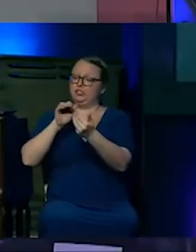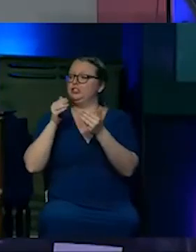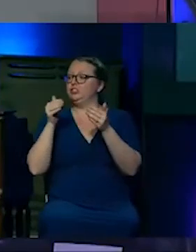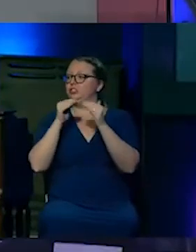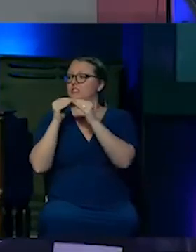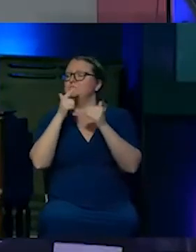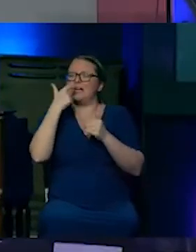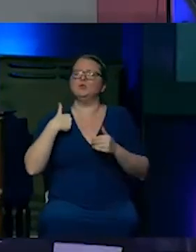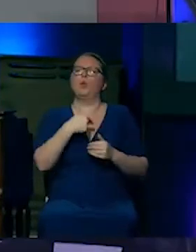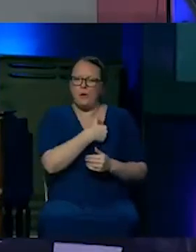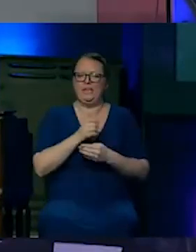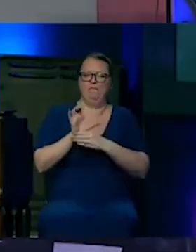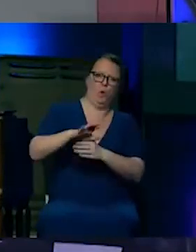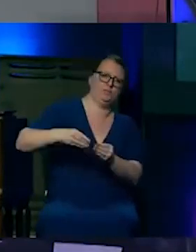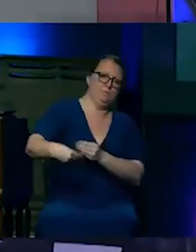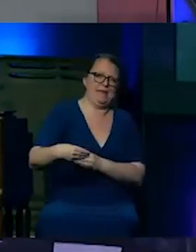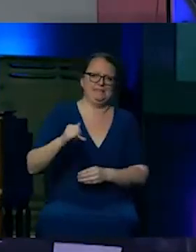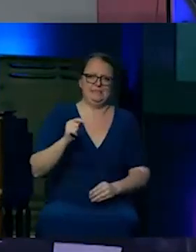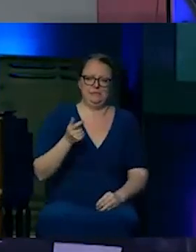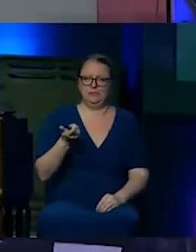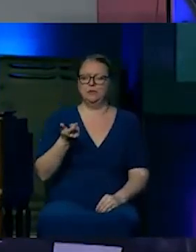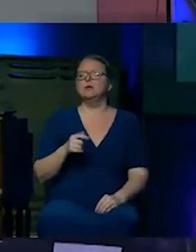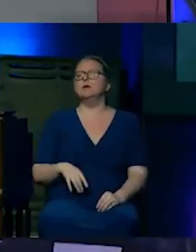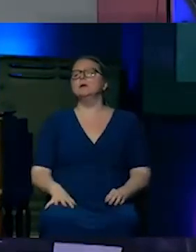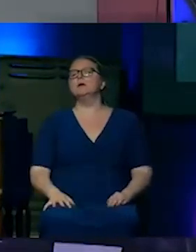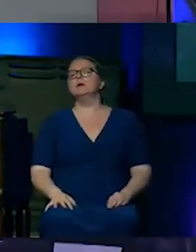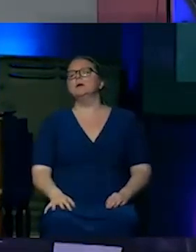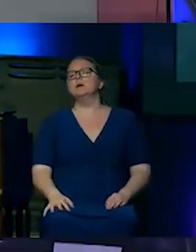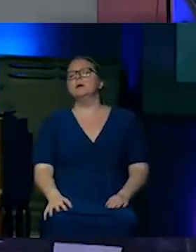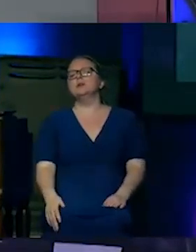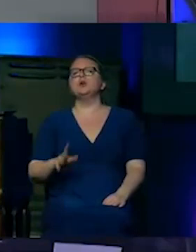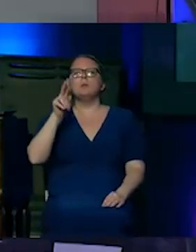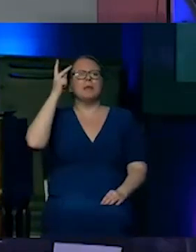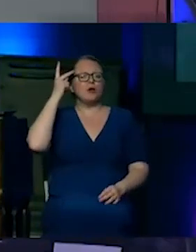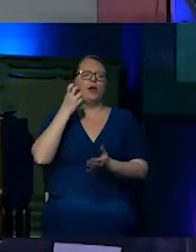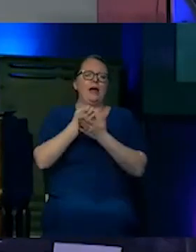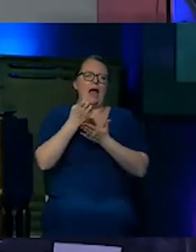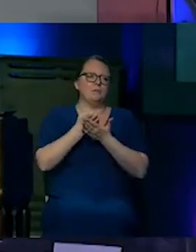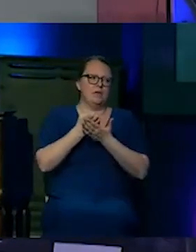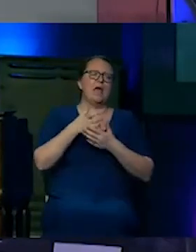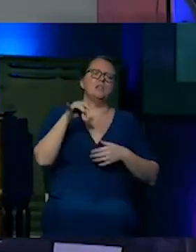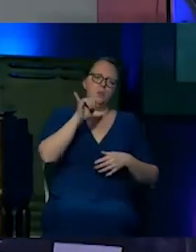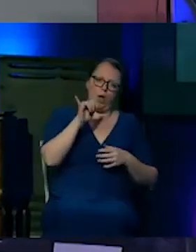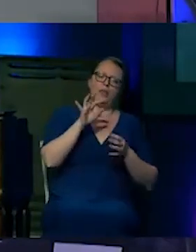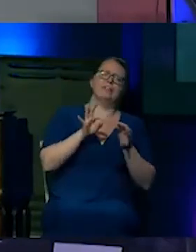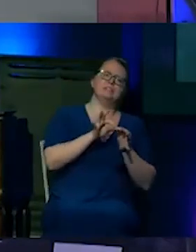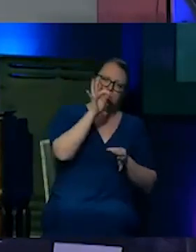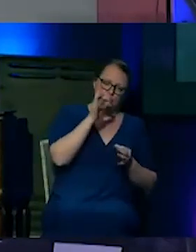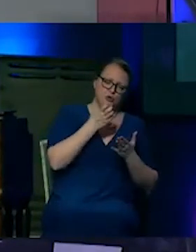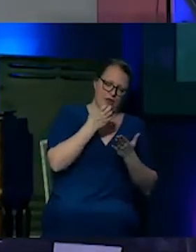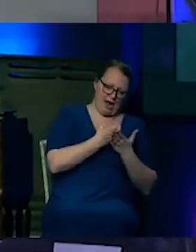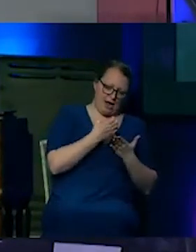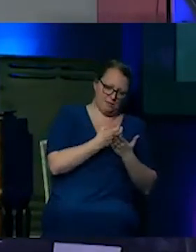We are reshifting the power, the political economy as well as the spiritual